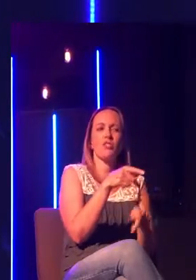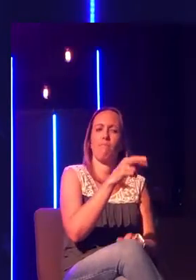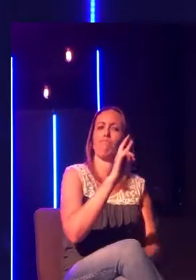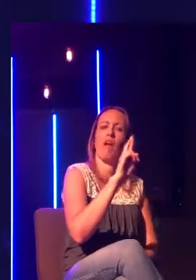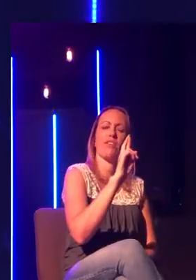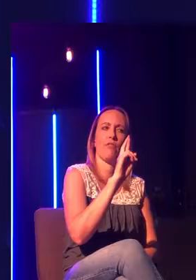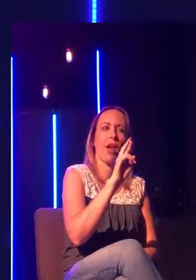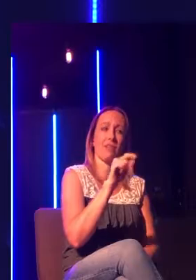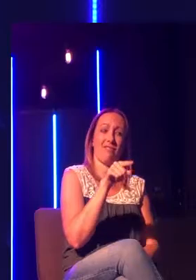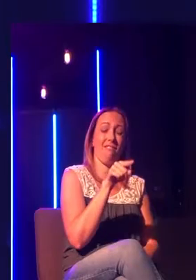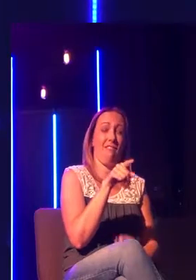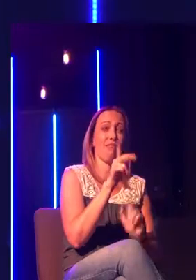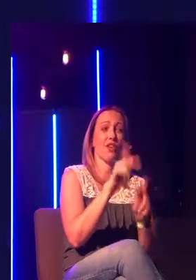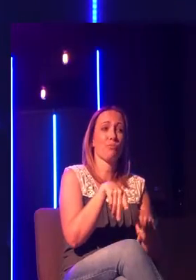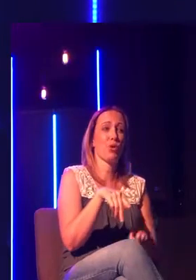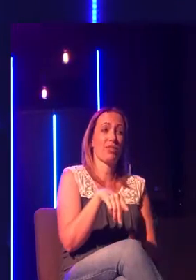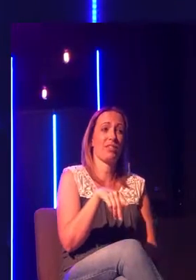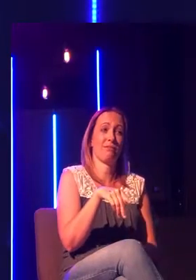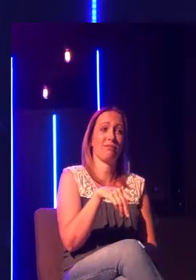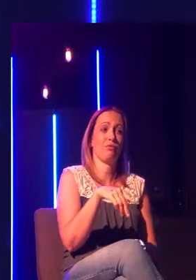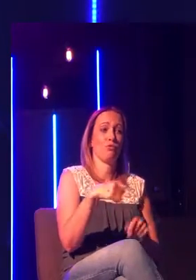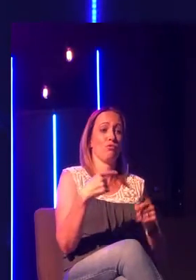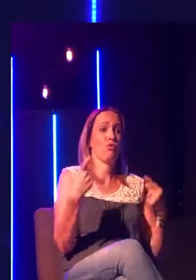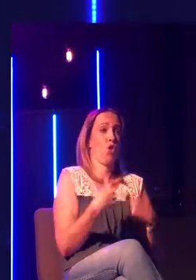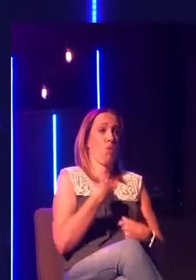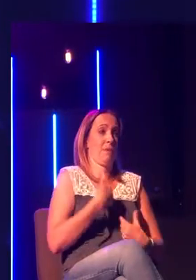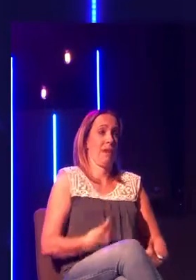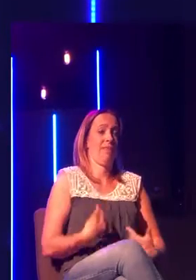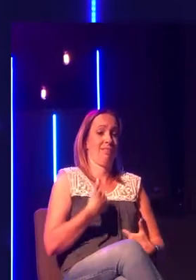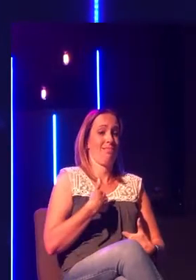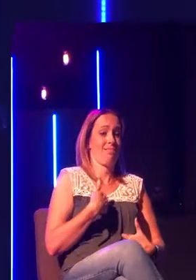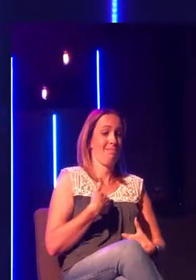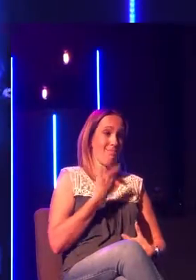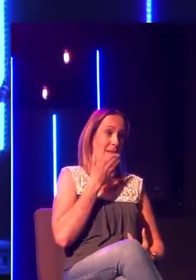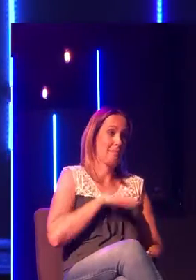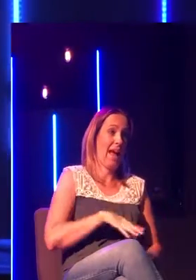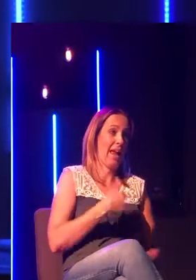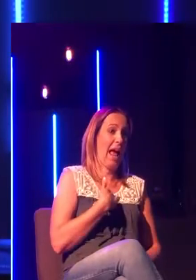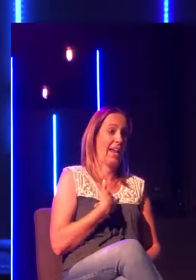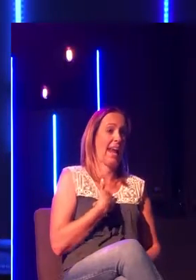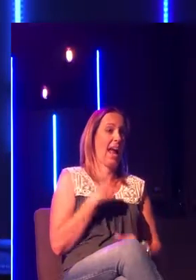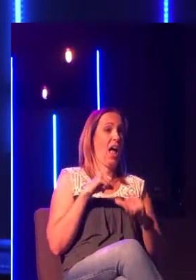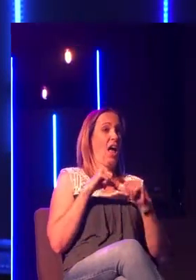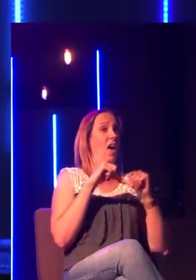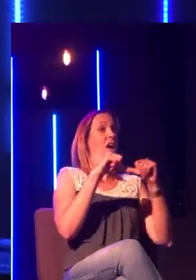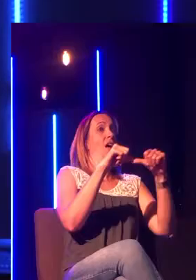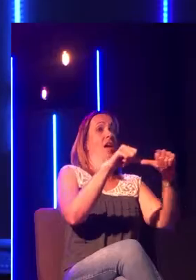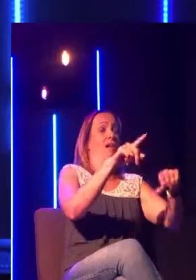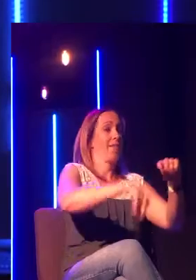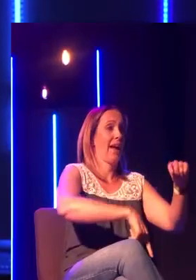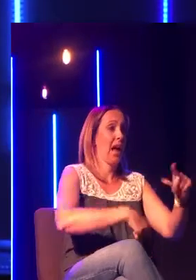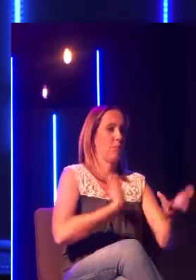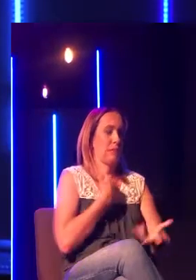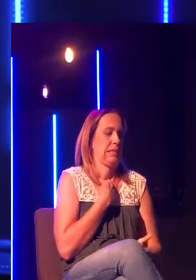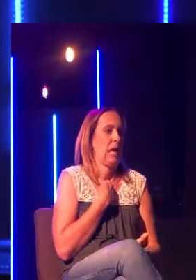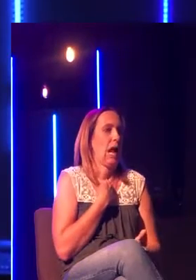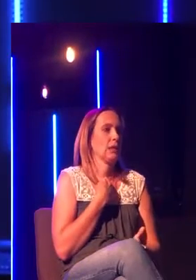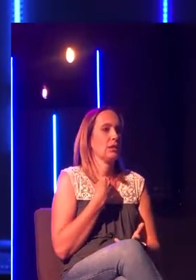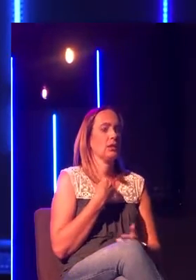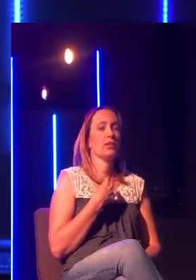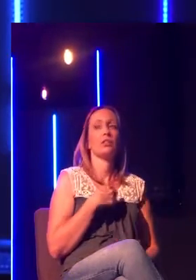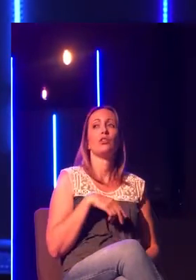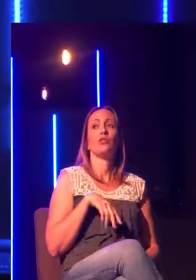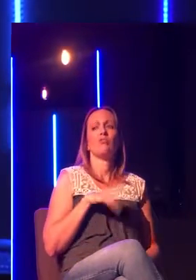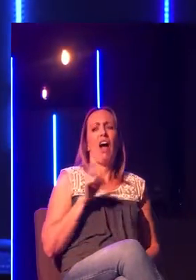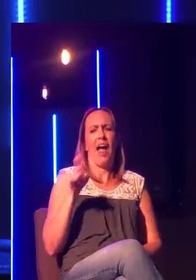I realized, man, this wound is bad. I can't move forward because I'm stuck where I'm at. And so I